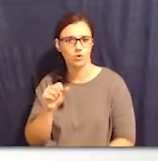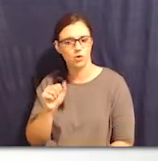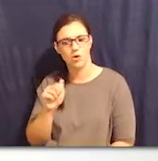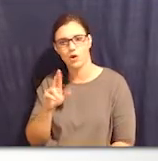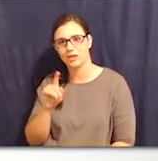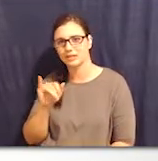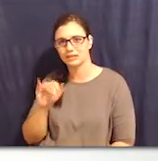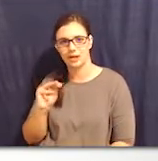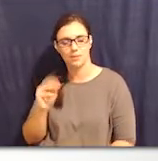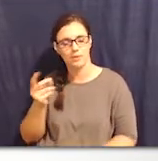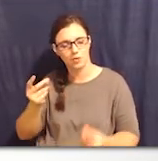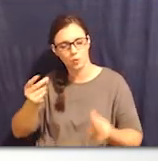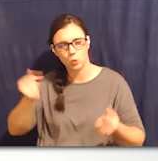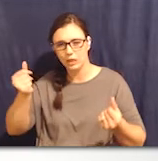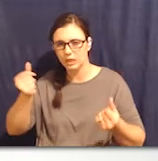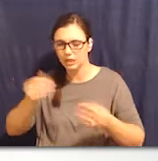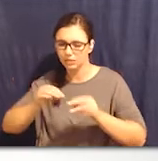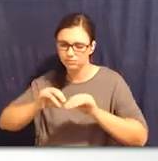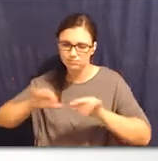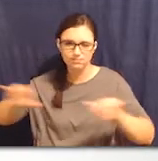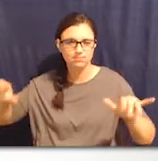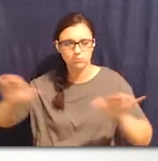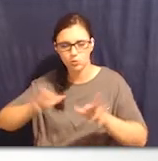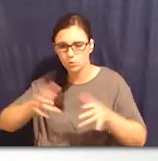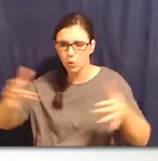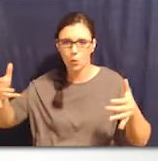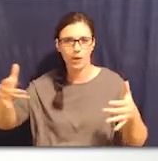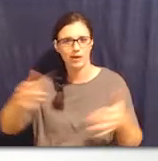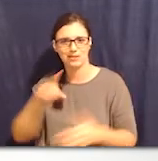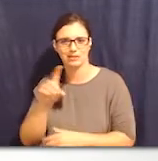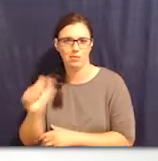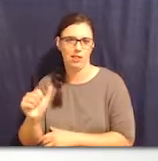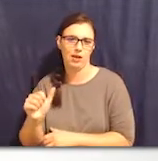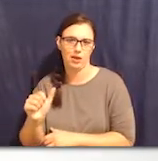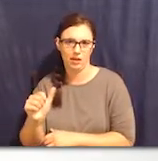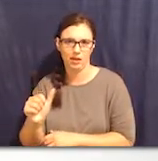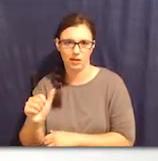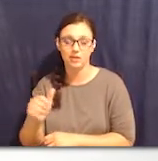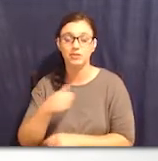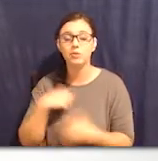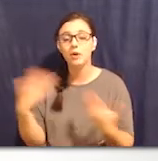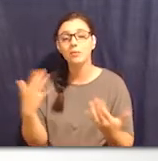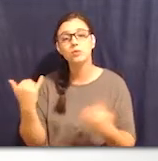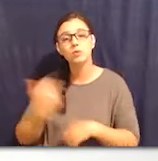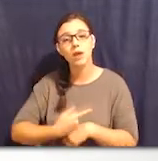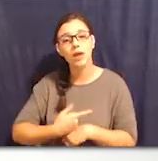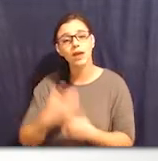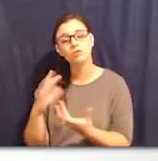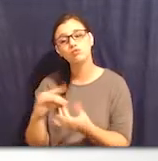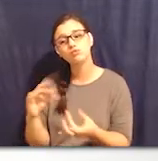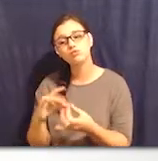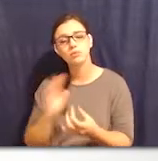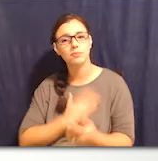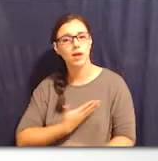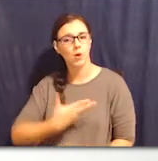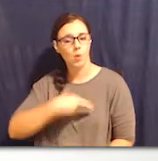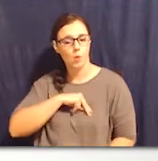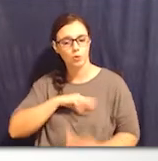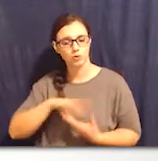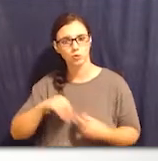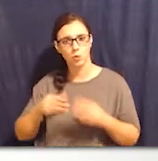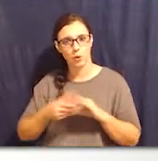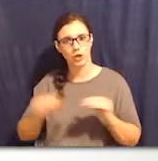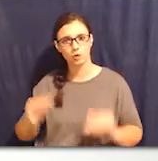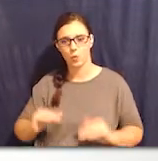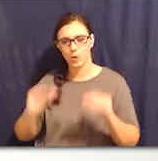show that autism is one of the fastest growing disabilities around us. I'm here today to share with